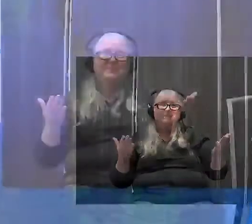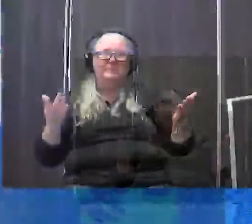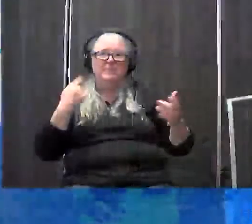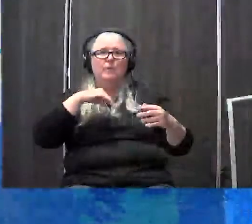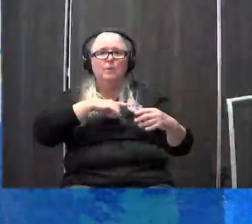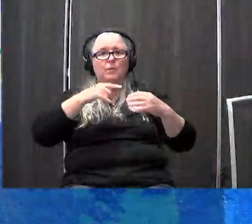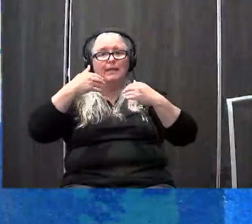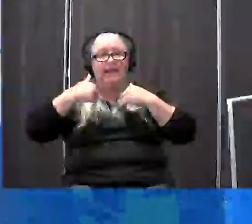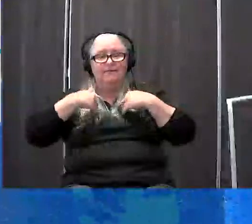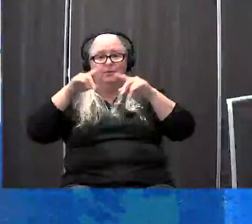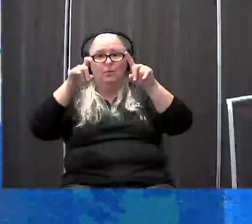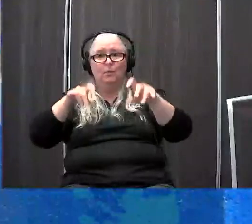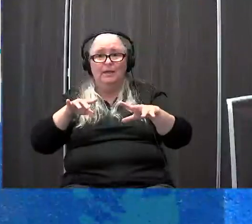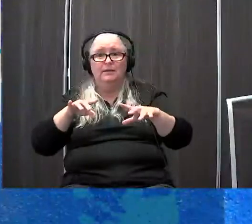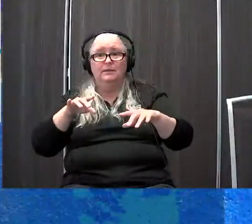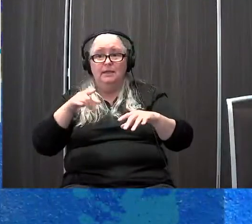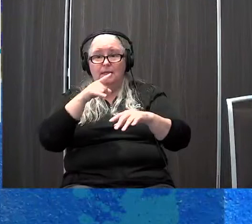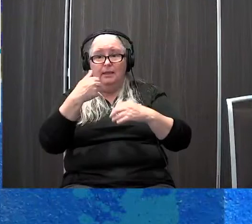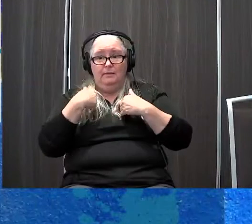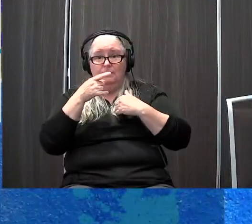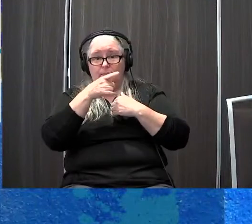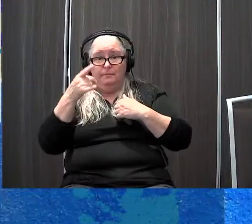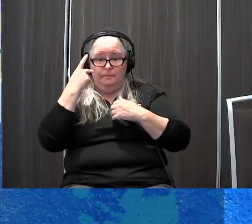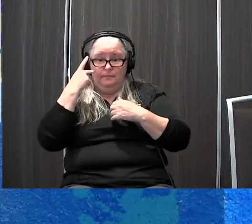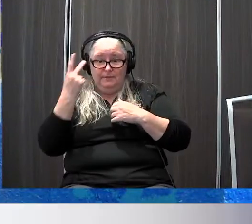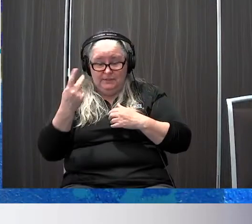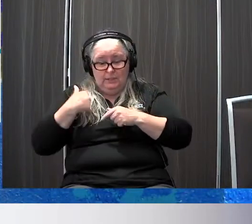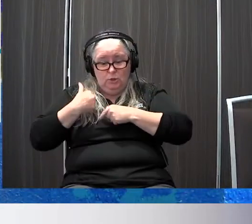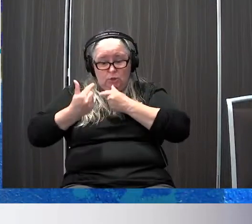we do have a poll. So have you guys seen a geneticist?